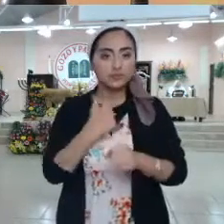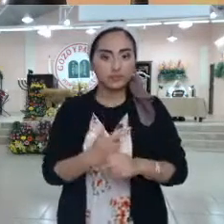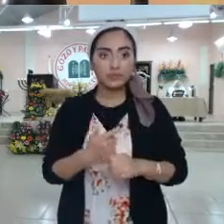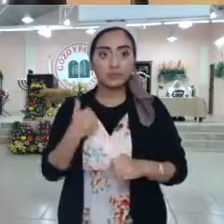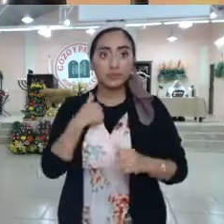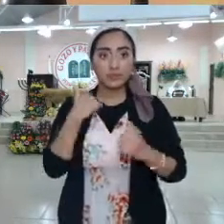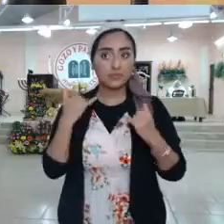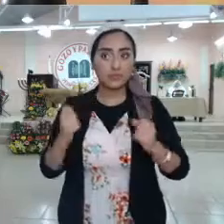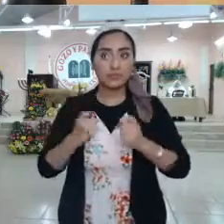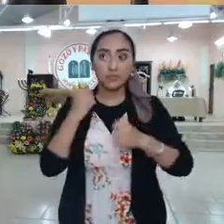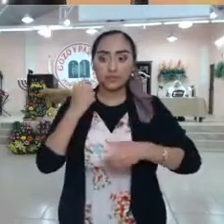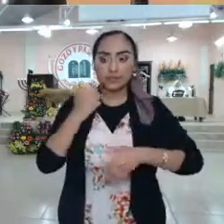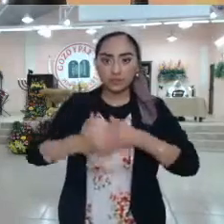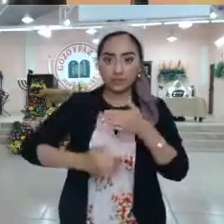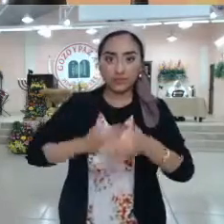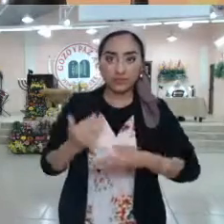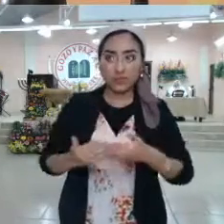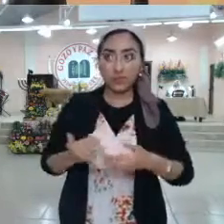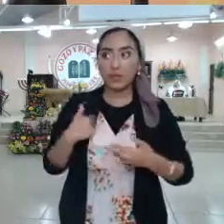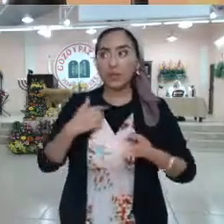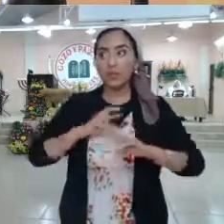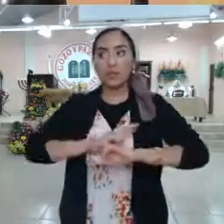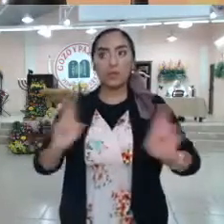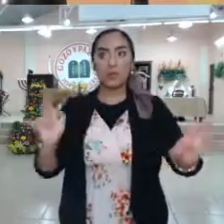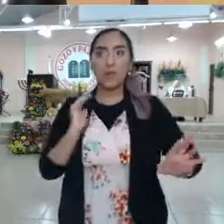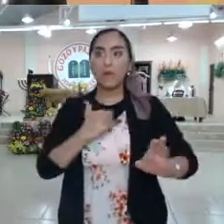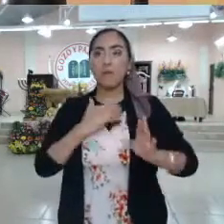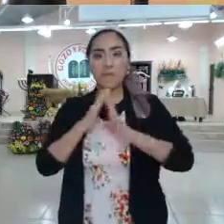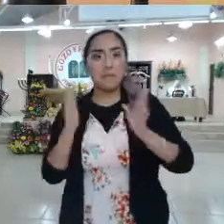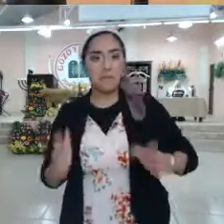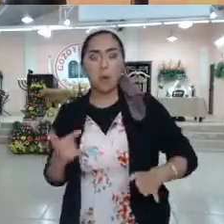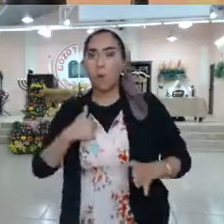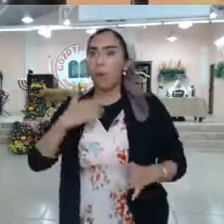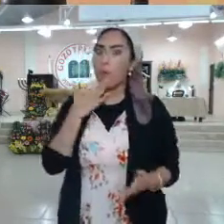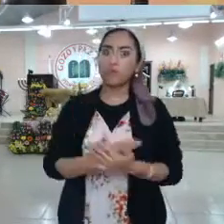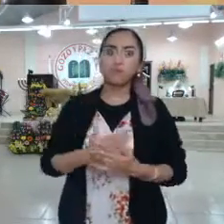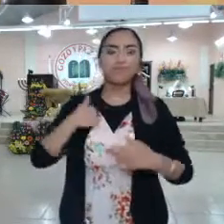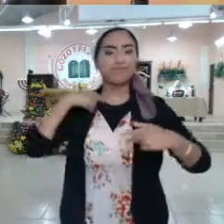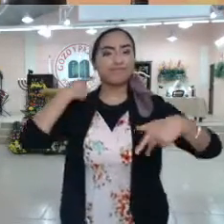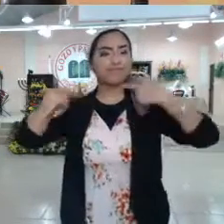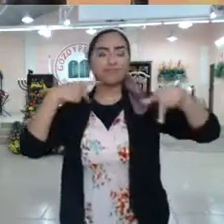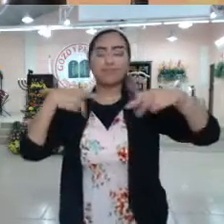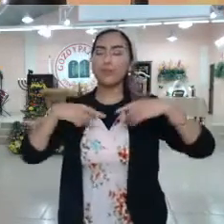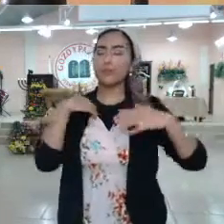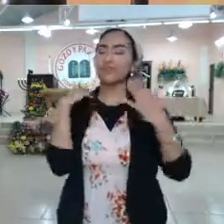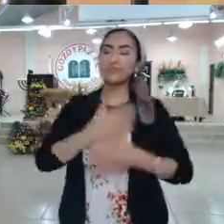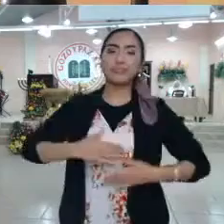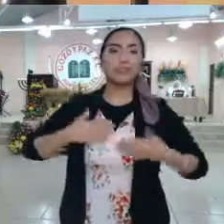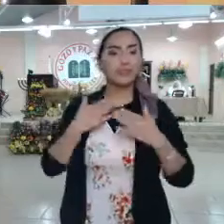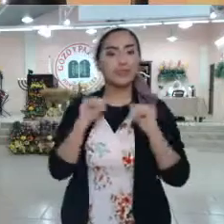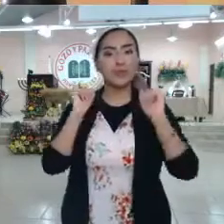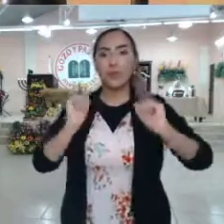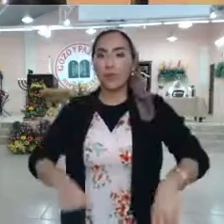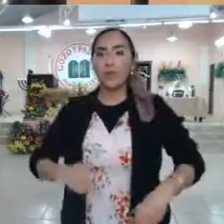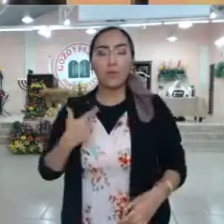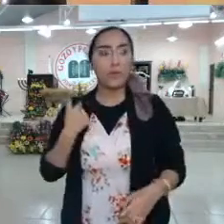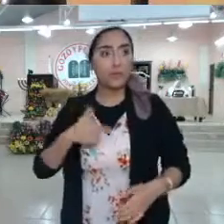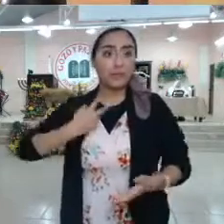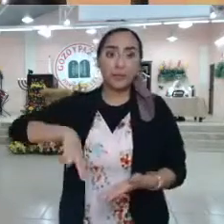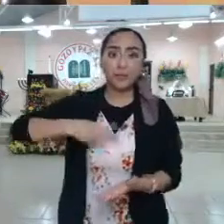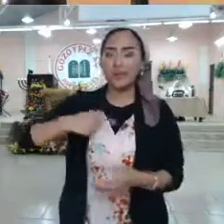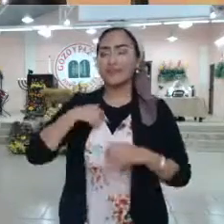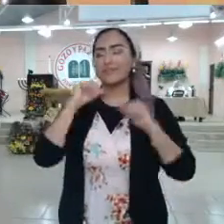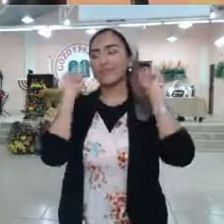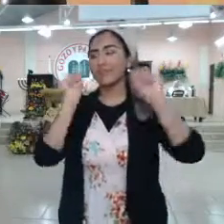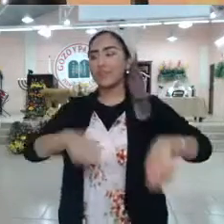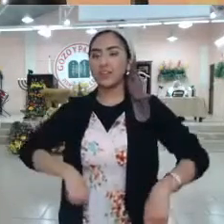brothers, pasado toda esta fiesta, gone que through this feast. ya llegamos a I nuestra say, casa, yes, estuvo we're re at buena la home. pachanga. The feast, La the fiesta. party was really ¿Cómo good. bailé? Oh, ¿Cómo how?